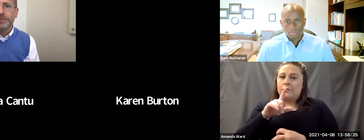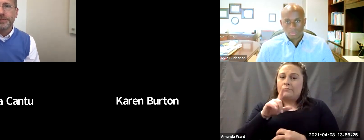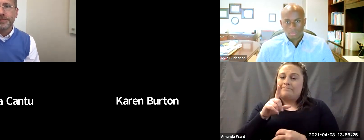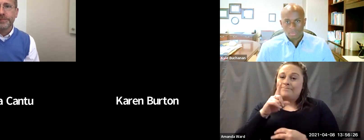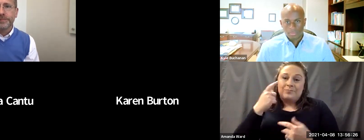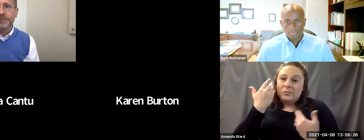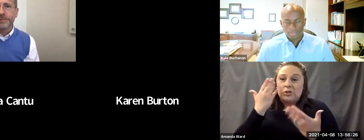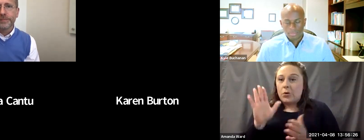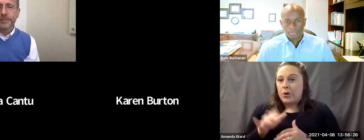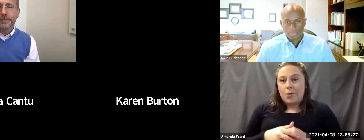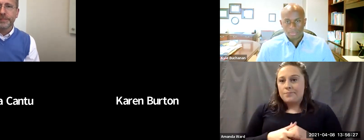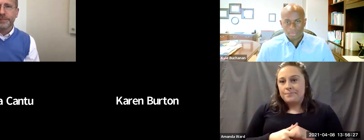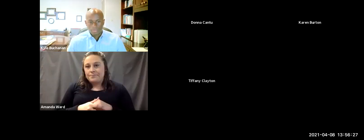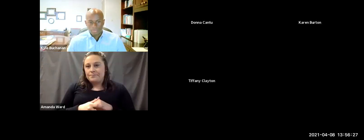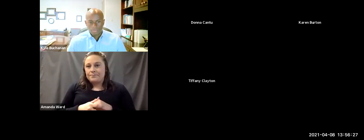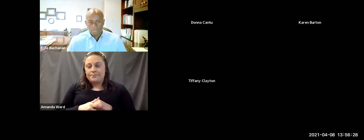know.